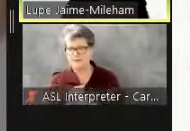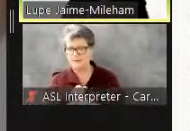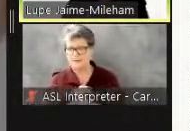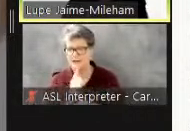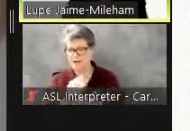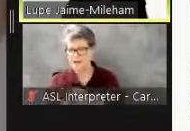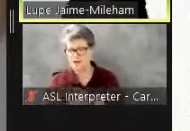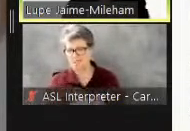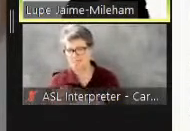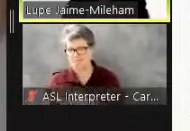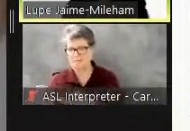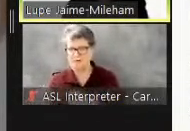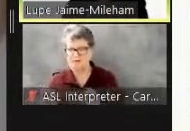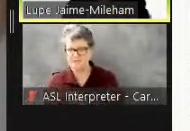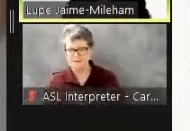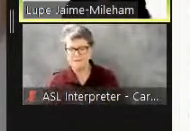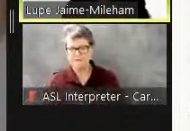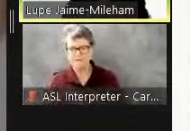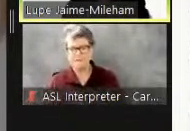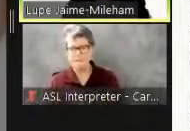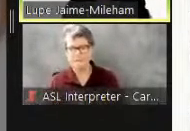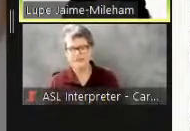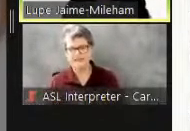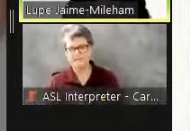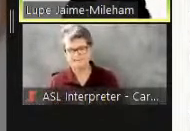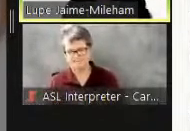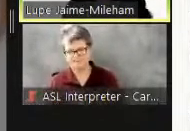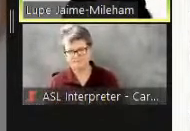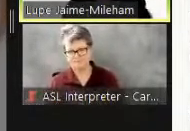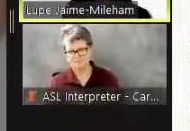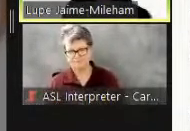back. Okay, let's see here.